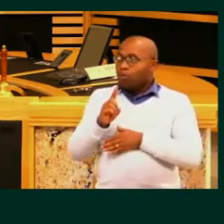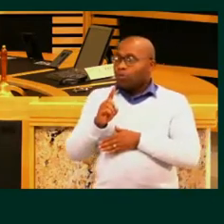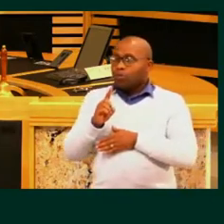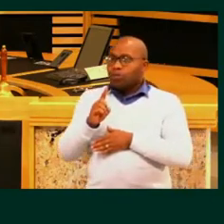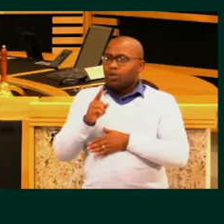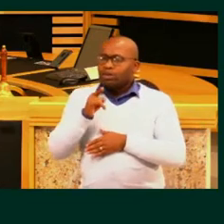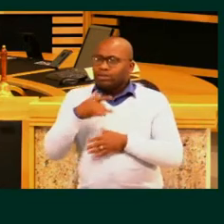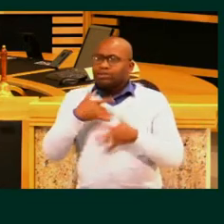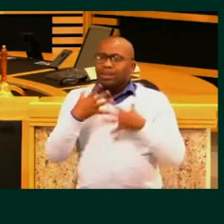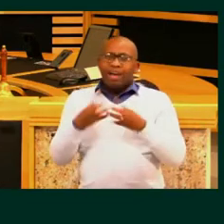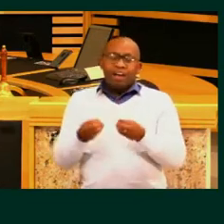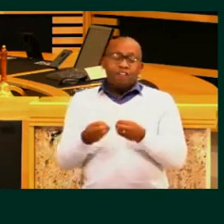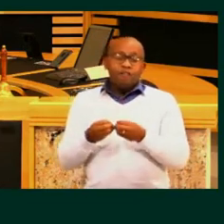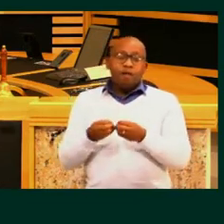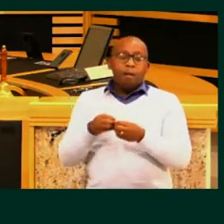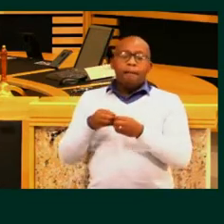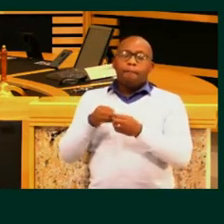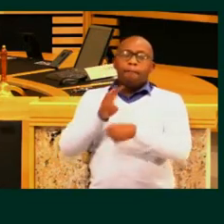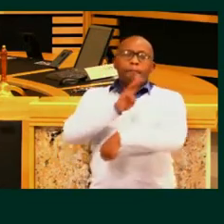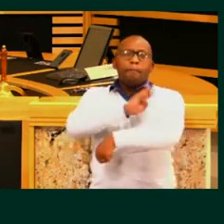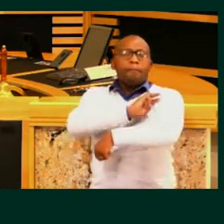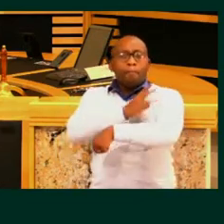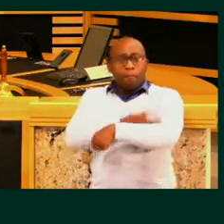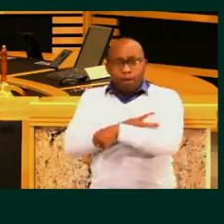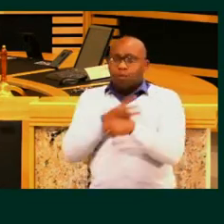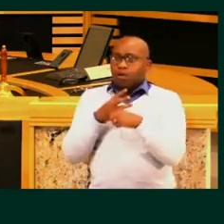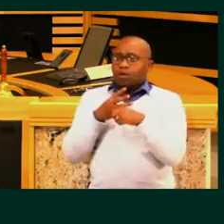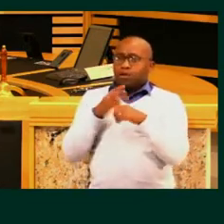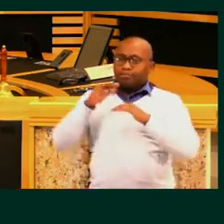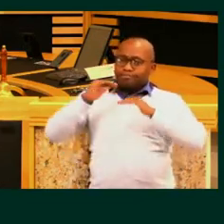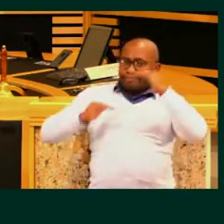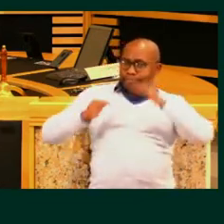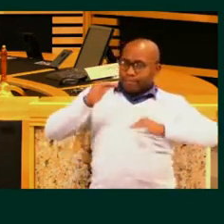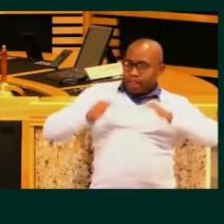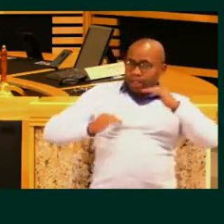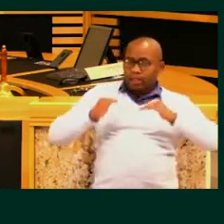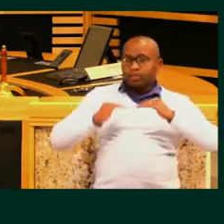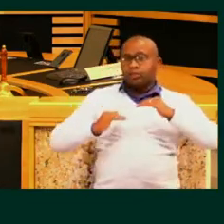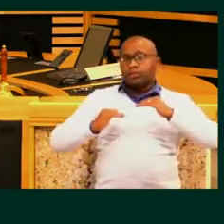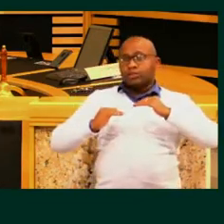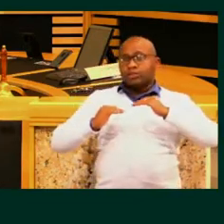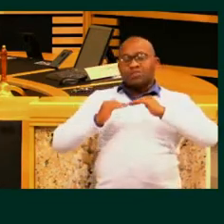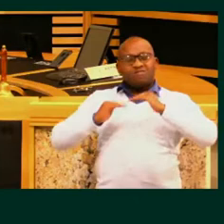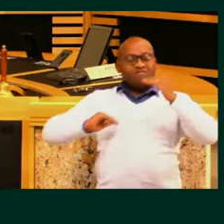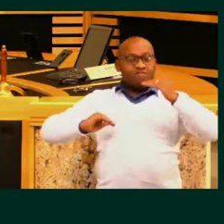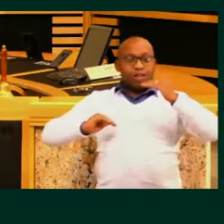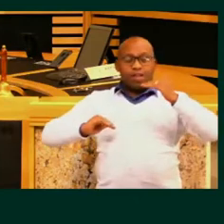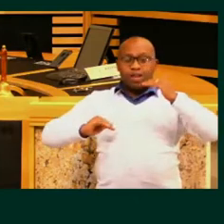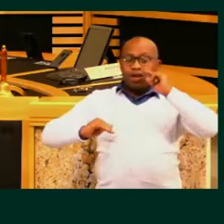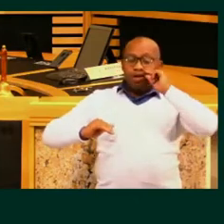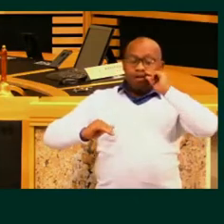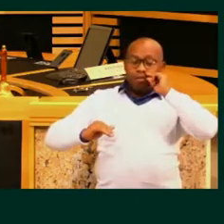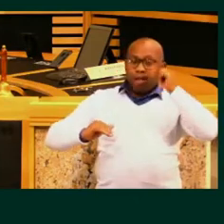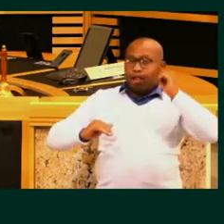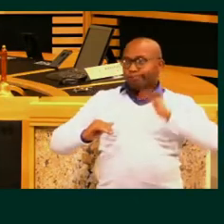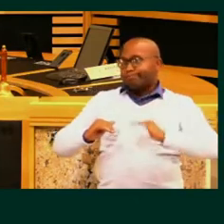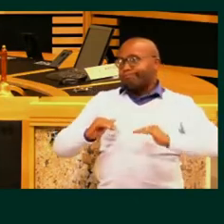of power between women and men the question will be what about the violence